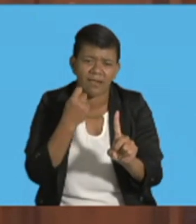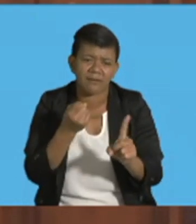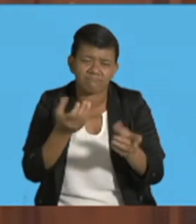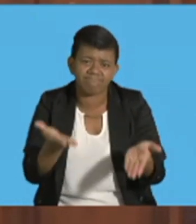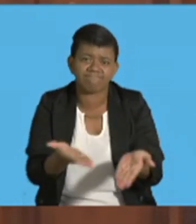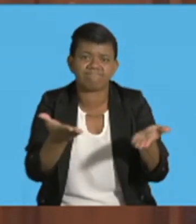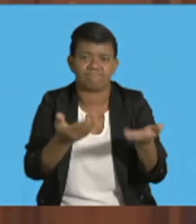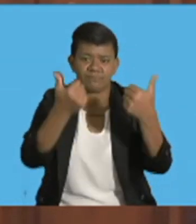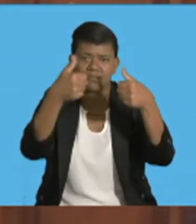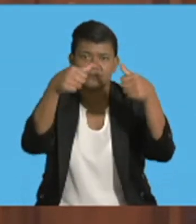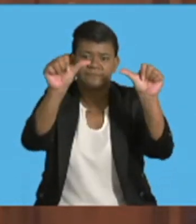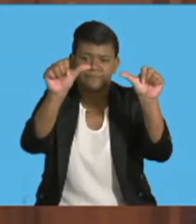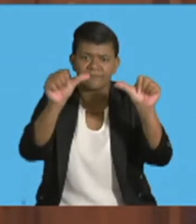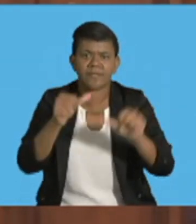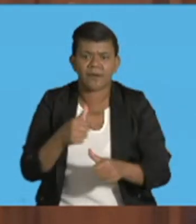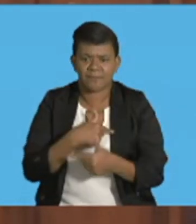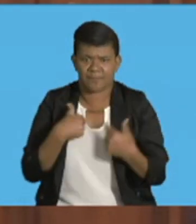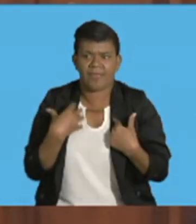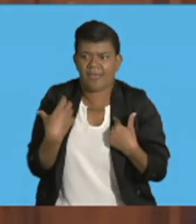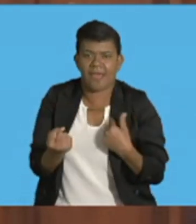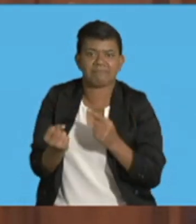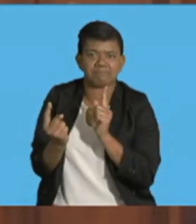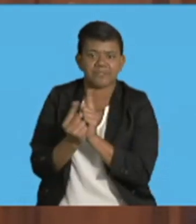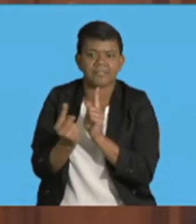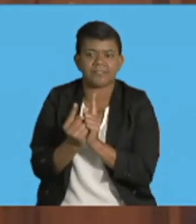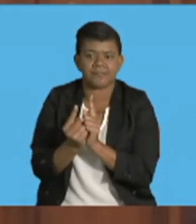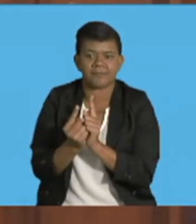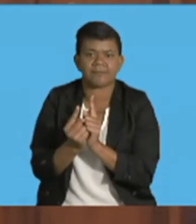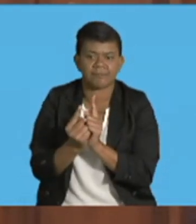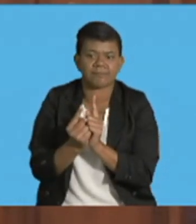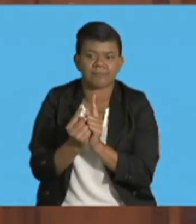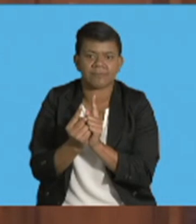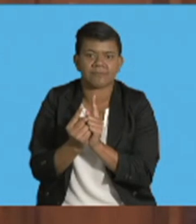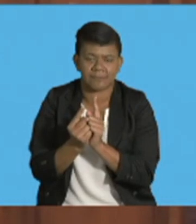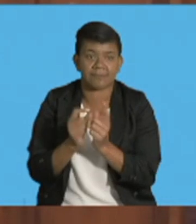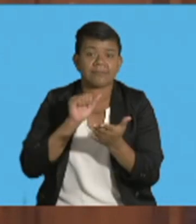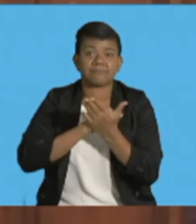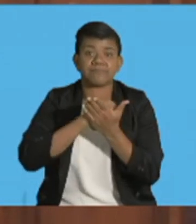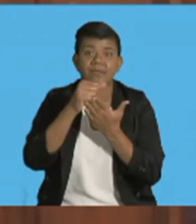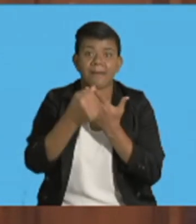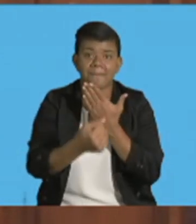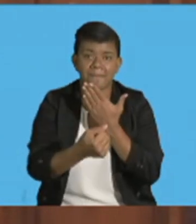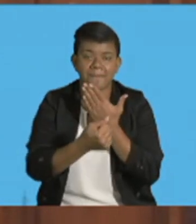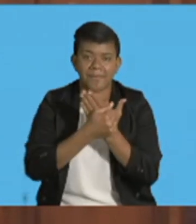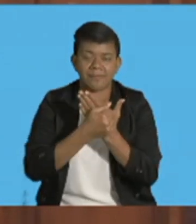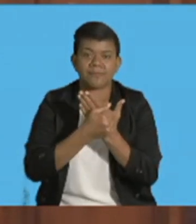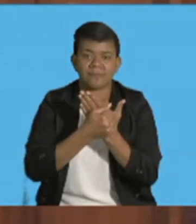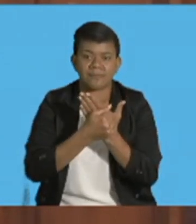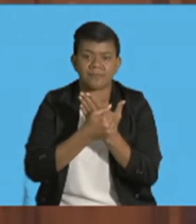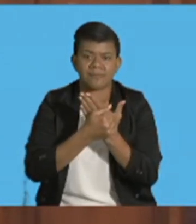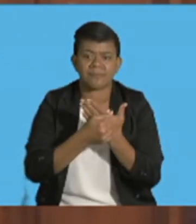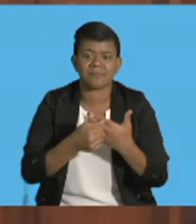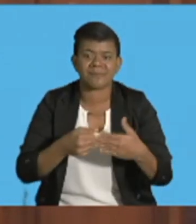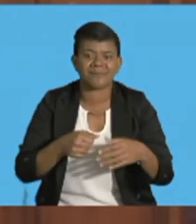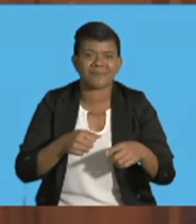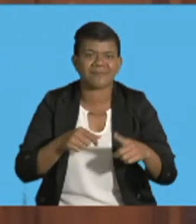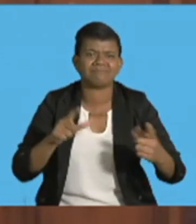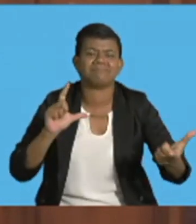and countries. We need developed countries to fulfill the pledges they have made to support action in developing